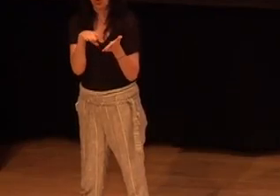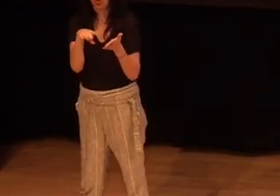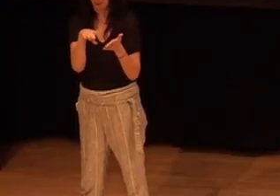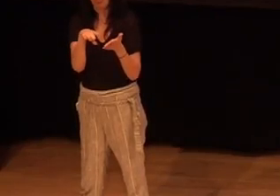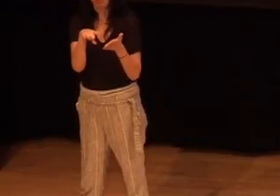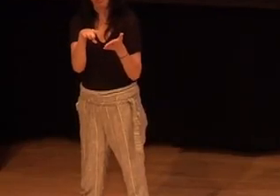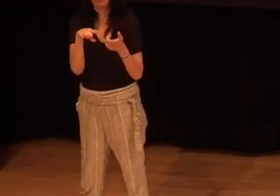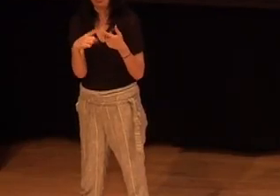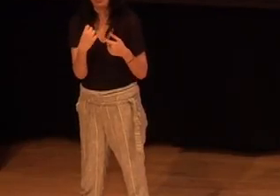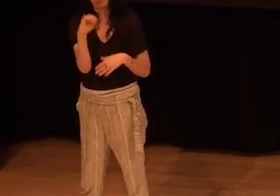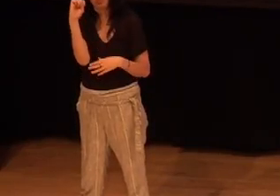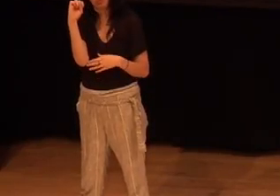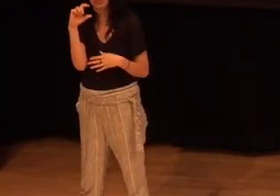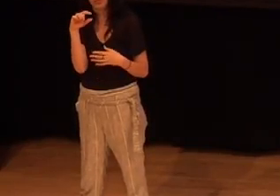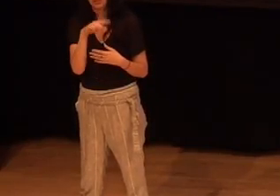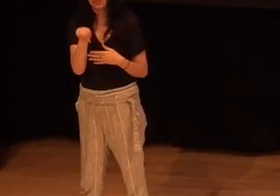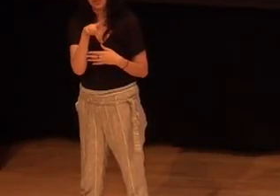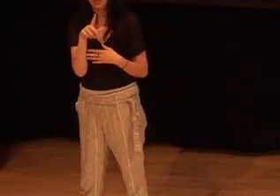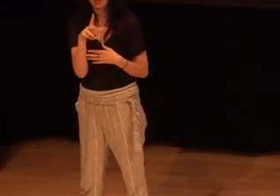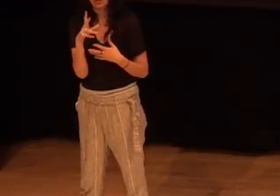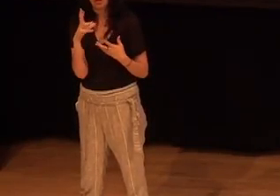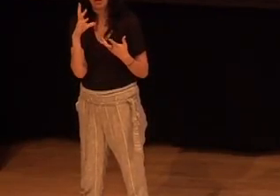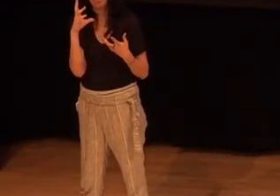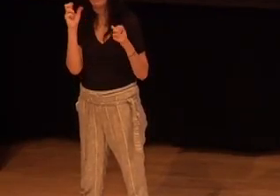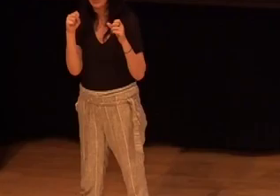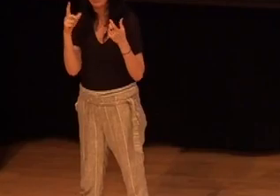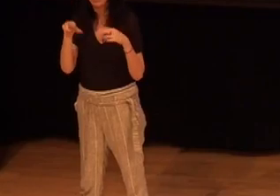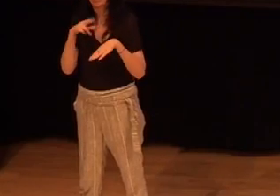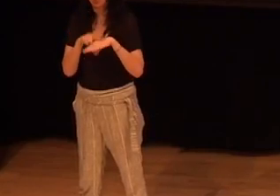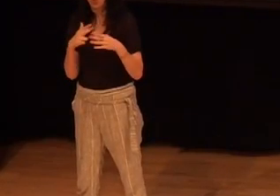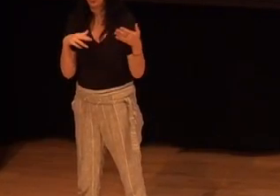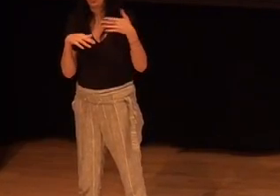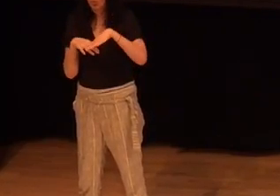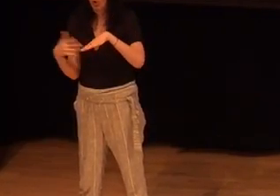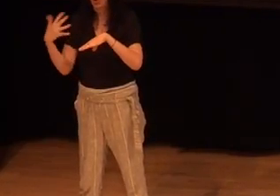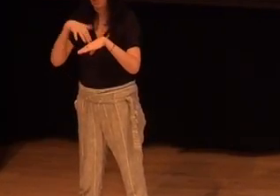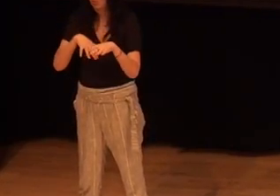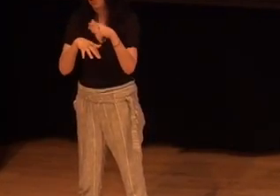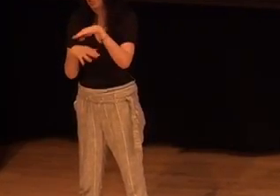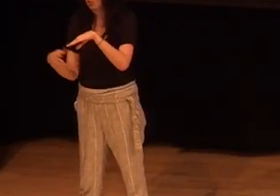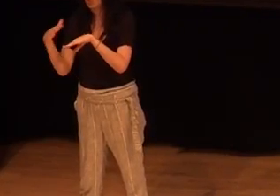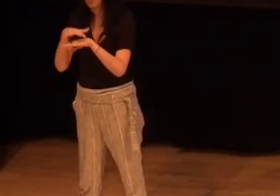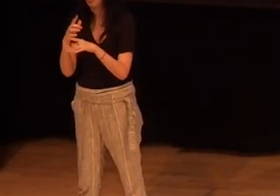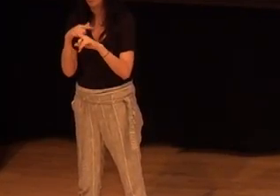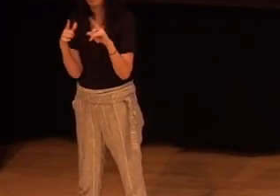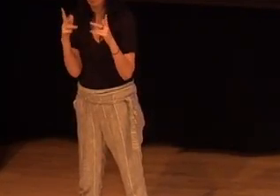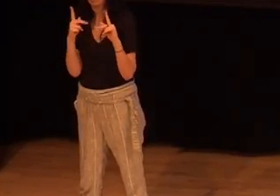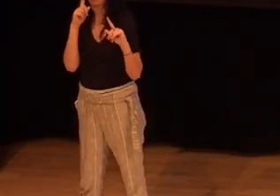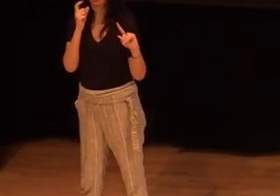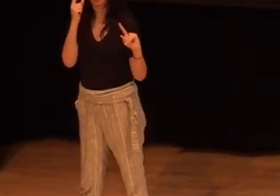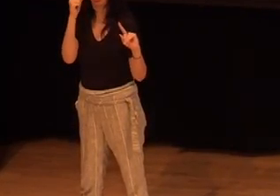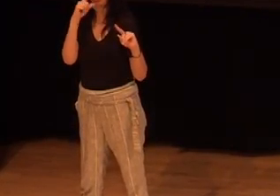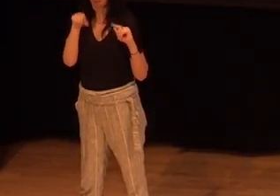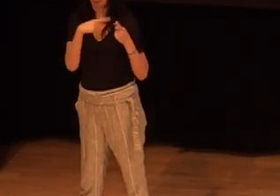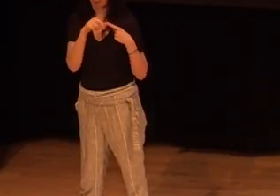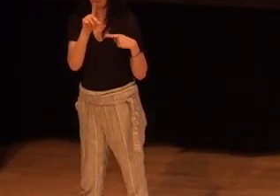another movement and that you know, sure, there are intersectionalities as well, but people need to understand what that's about. And